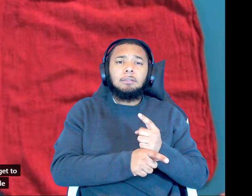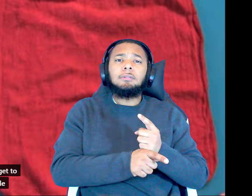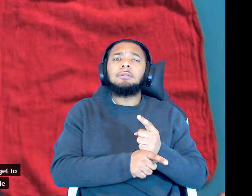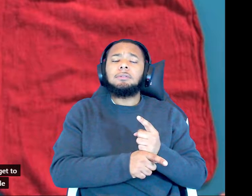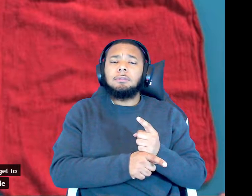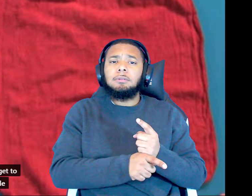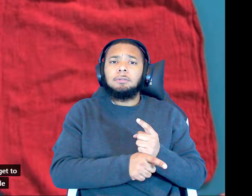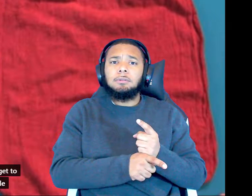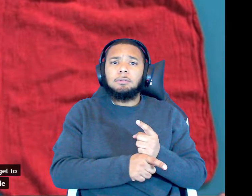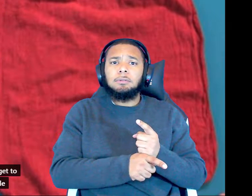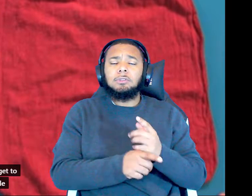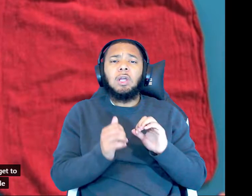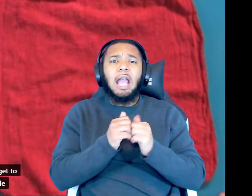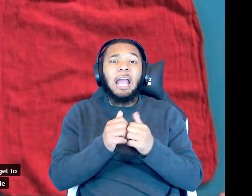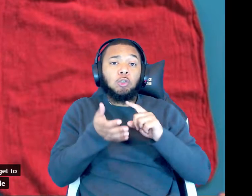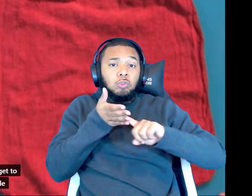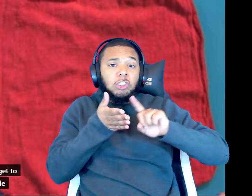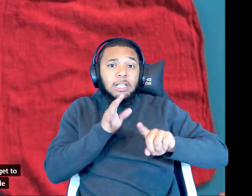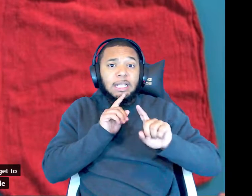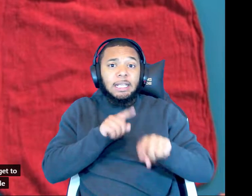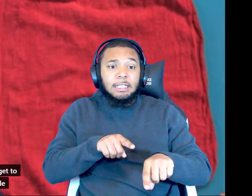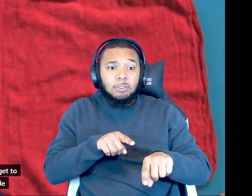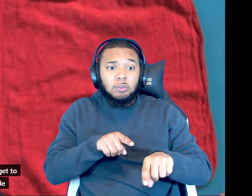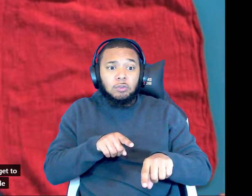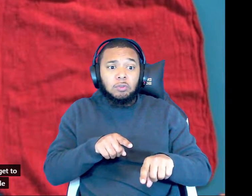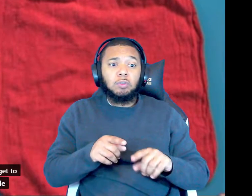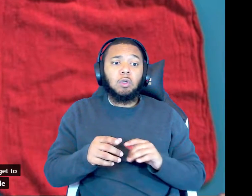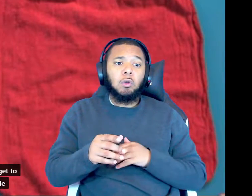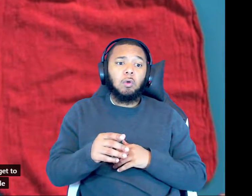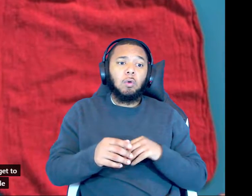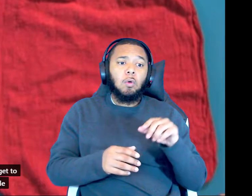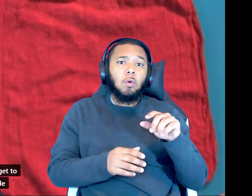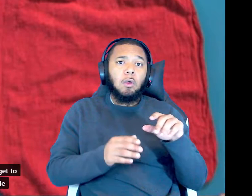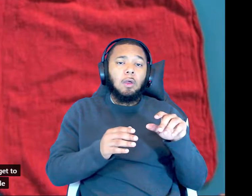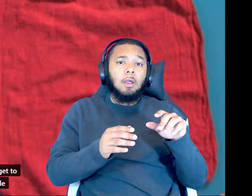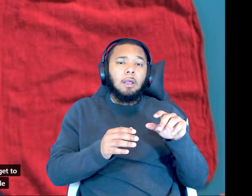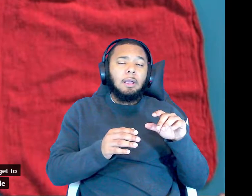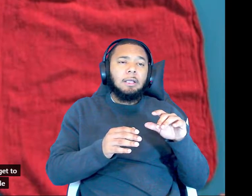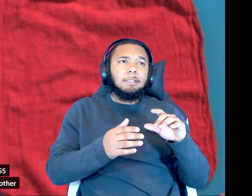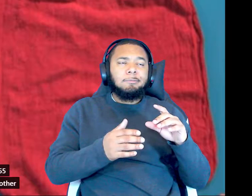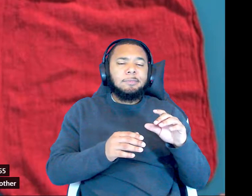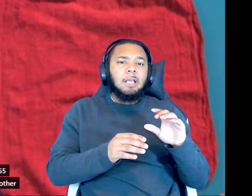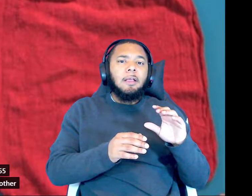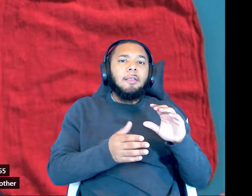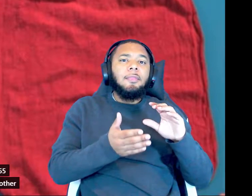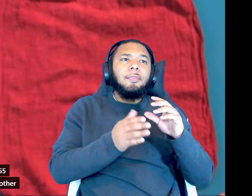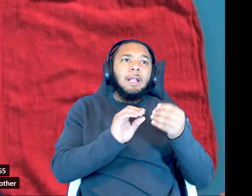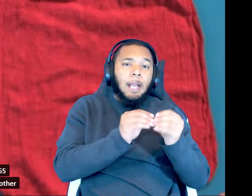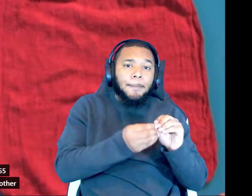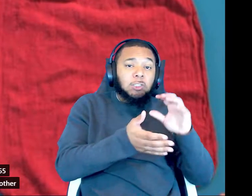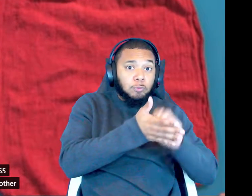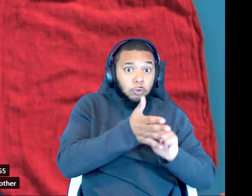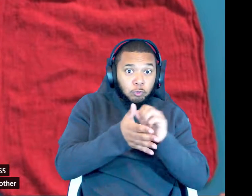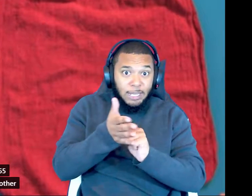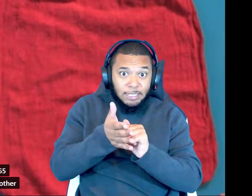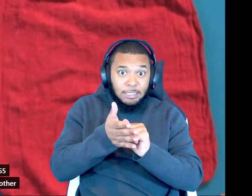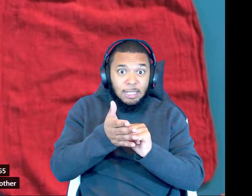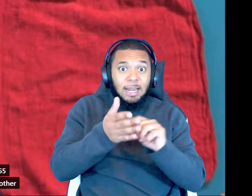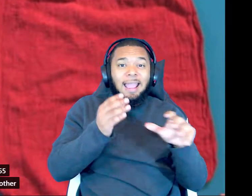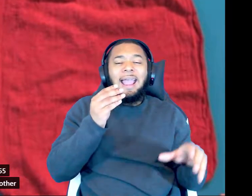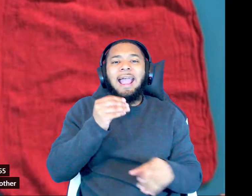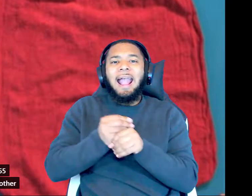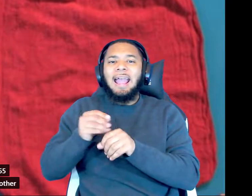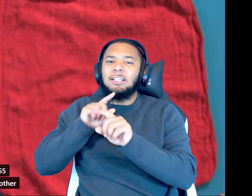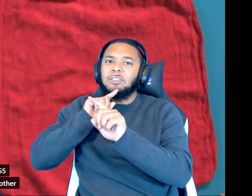these subtracted bits back and hope to get to 1,600. So if I add 60, that's a little bit easier instead of the full 160. If I